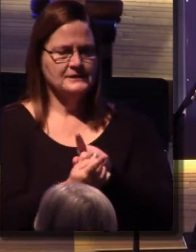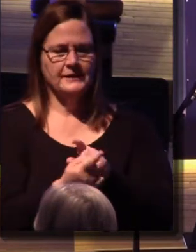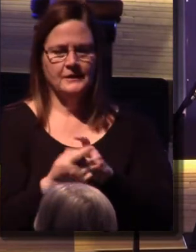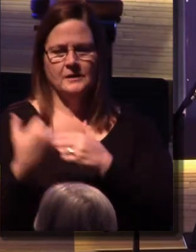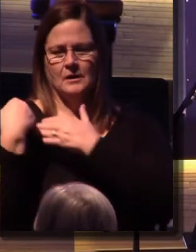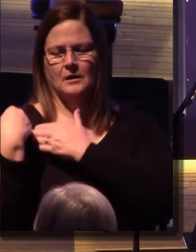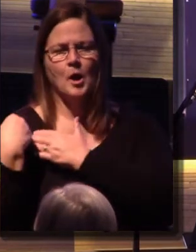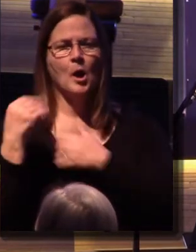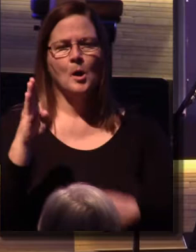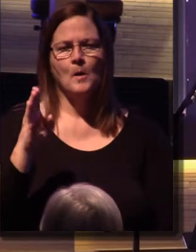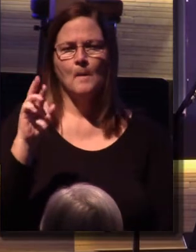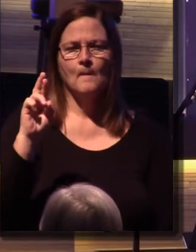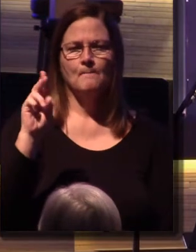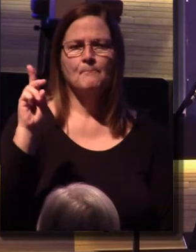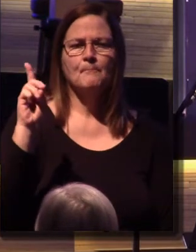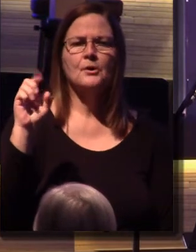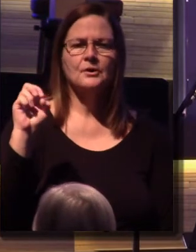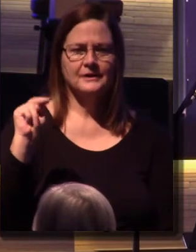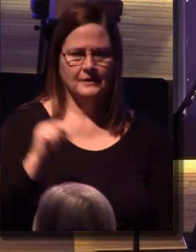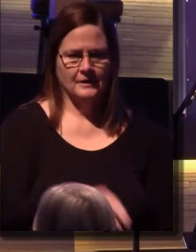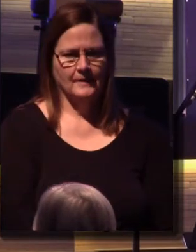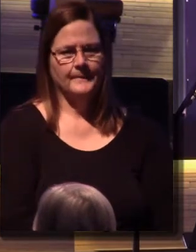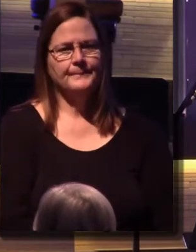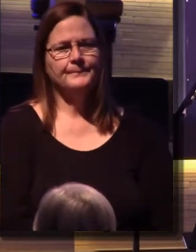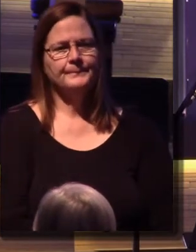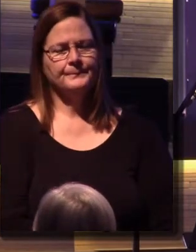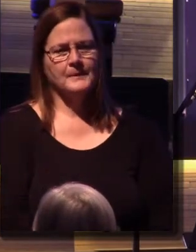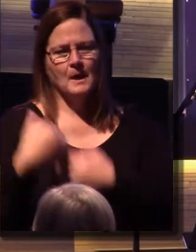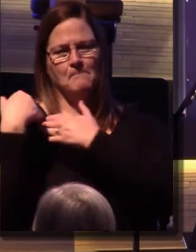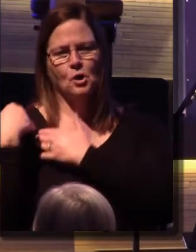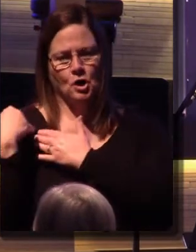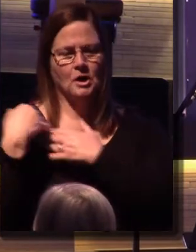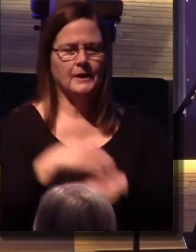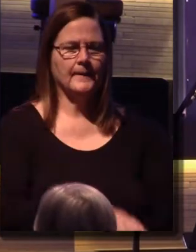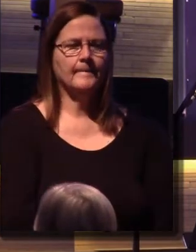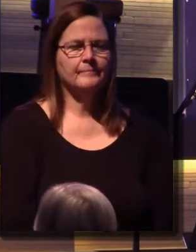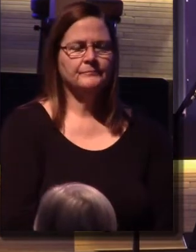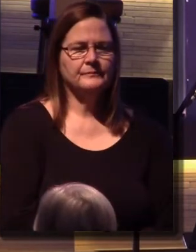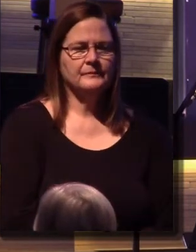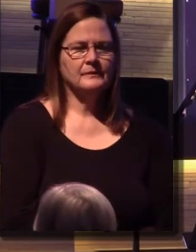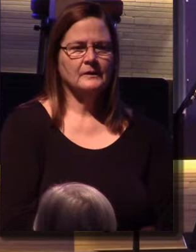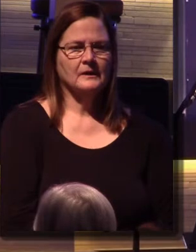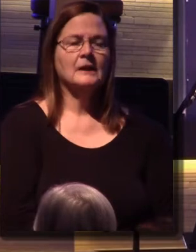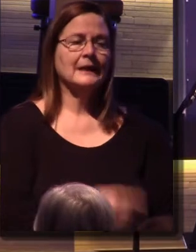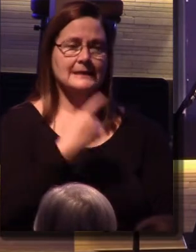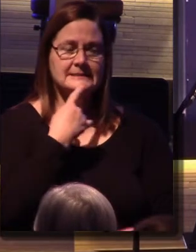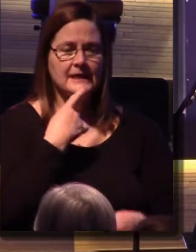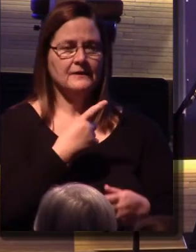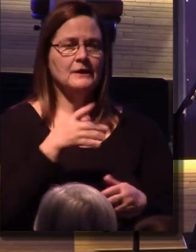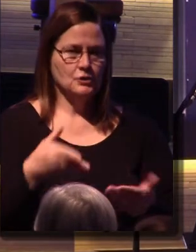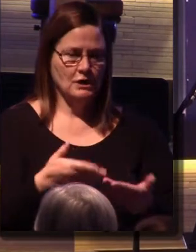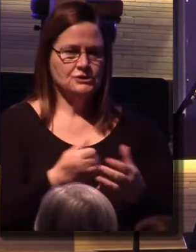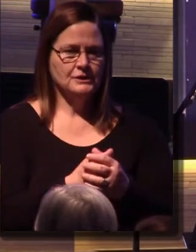going to happen future to his own day. And so it says an oracle or a burden, or like I